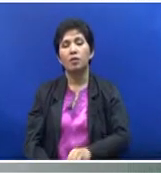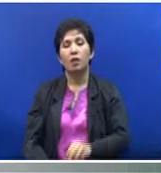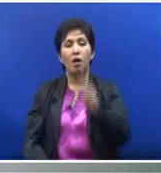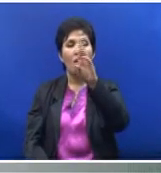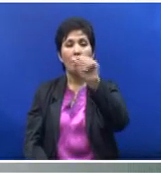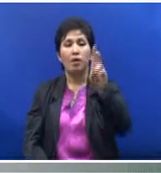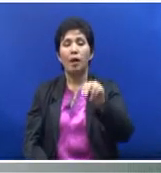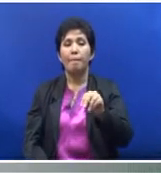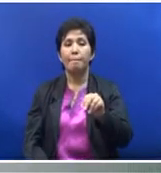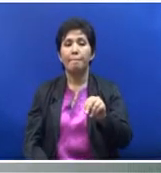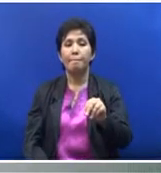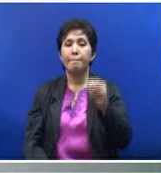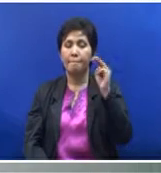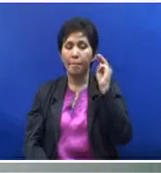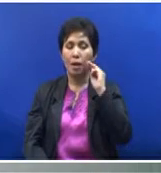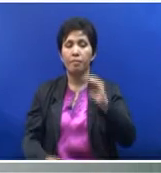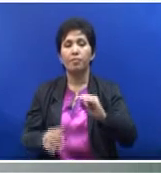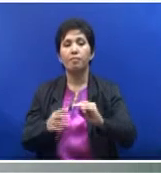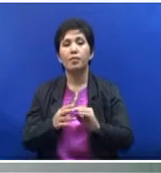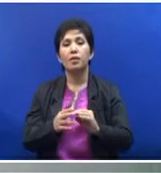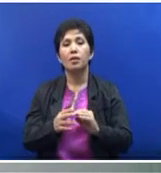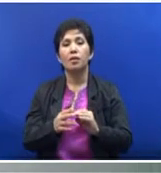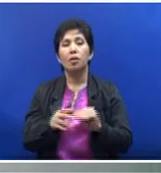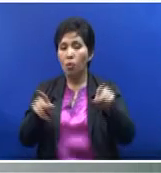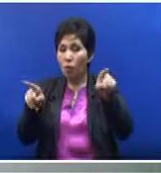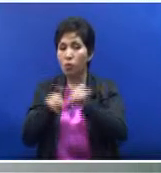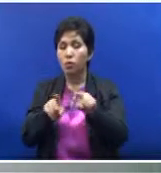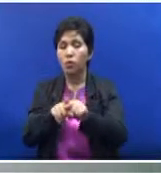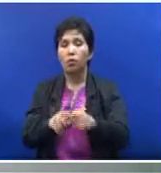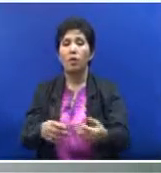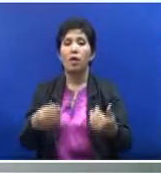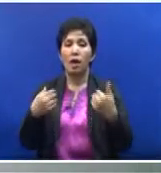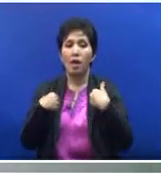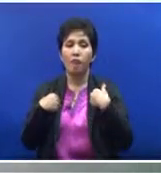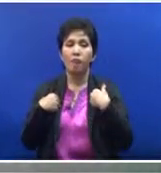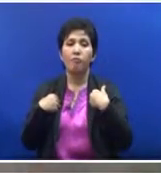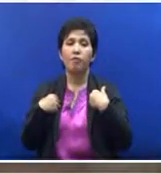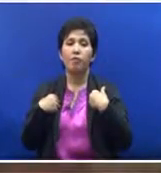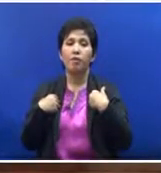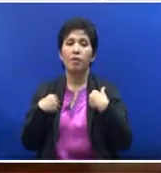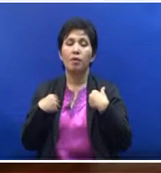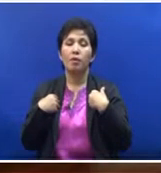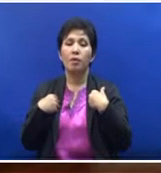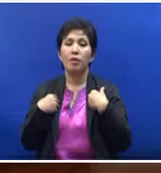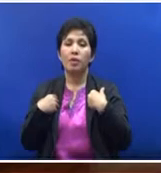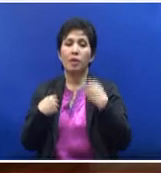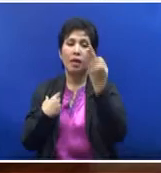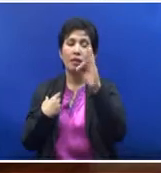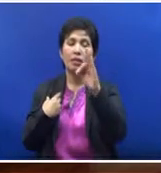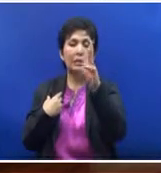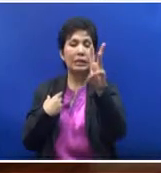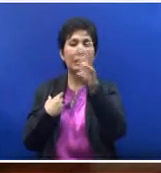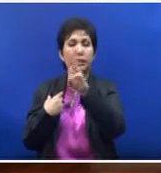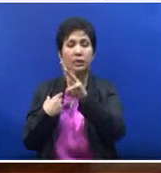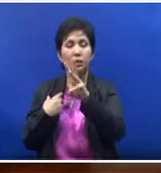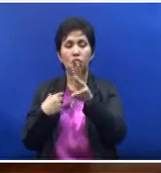wrote Malay Fishermen, Their Peasants' Economy. Okay, so they have been here. Okay, he has been here in 1966